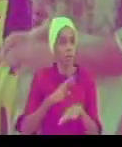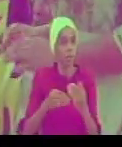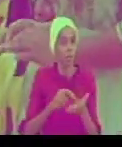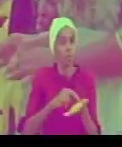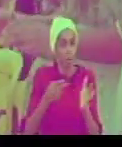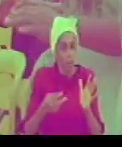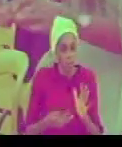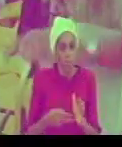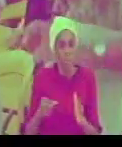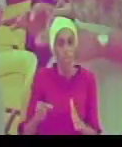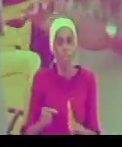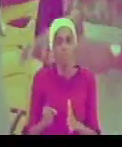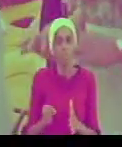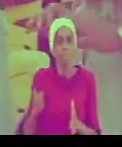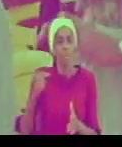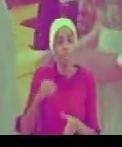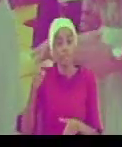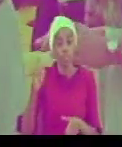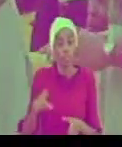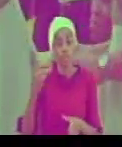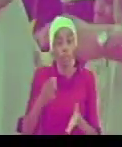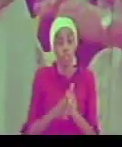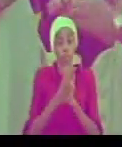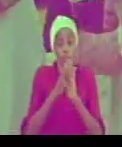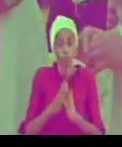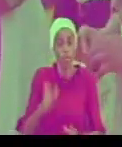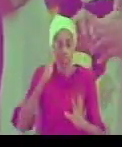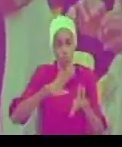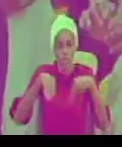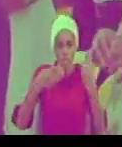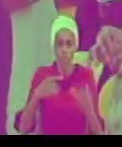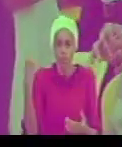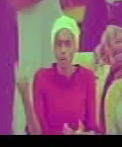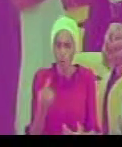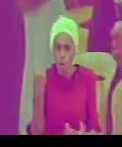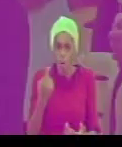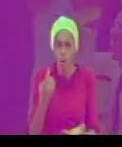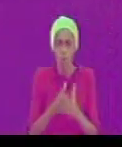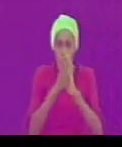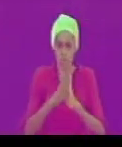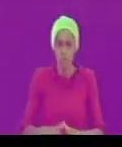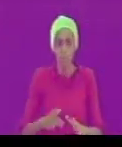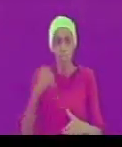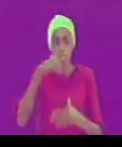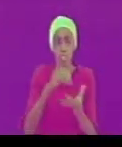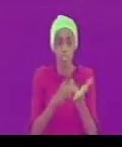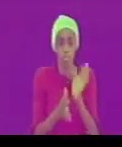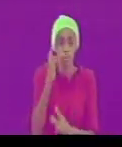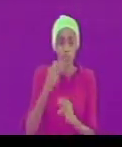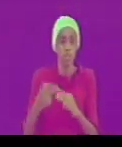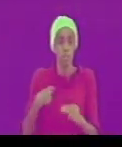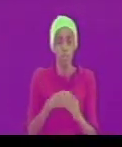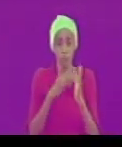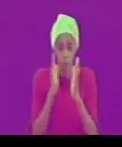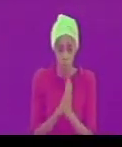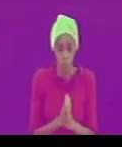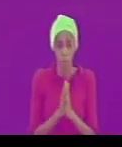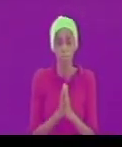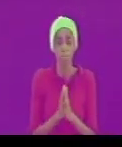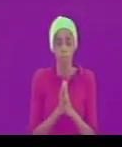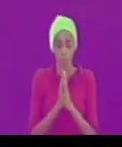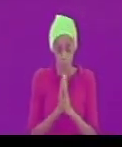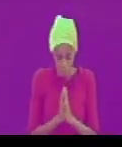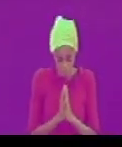In Jesus' name we pray. Now finally, we want to pray for today. We want to pray for our man of